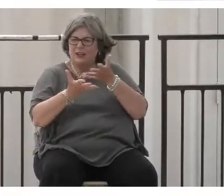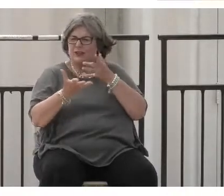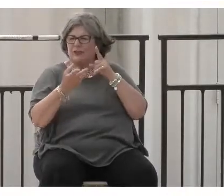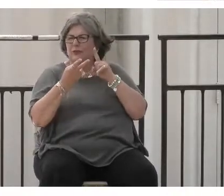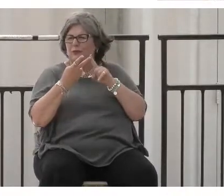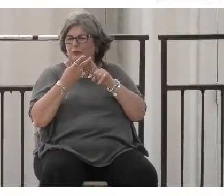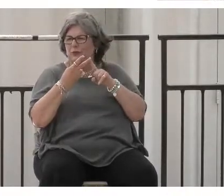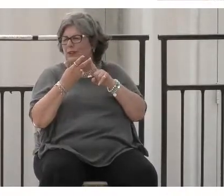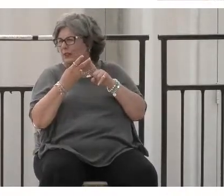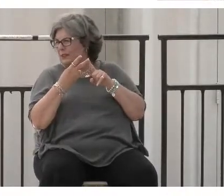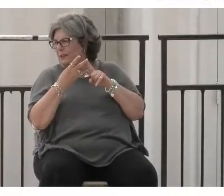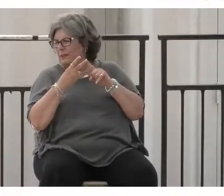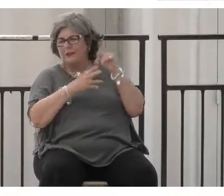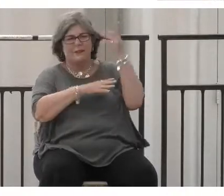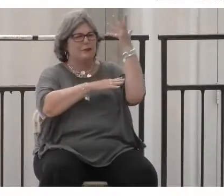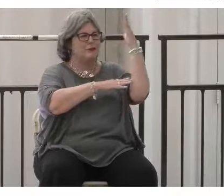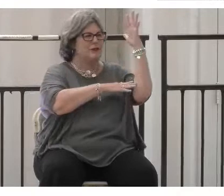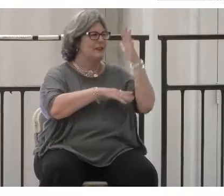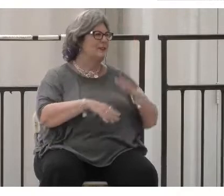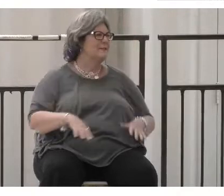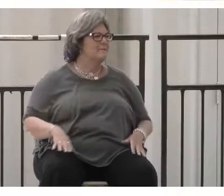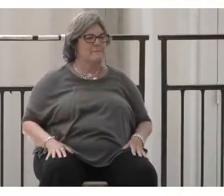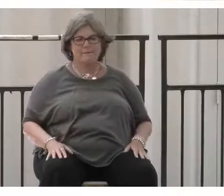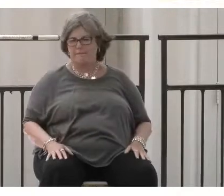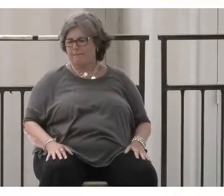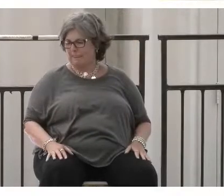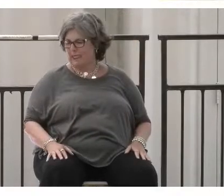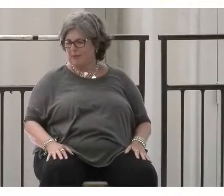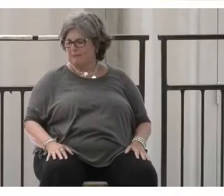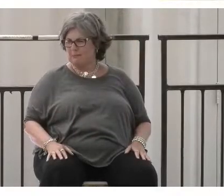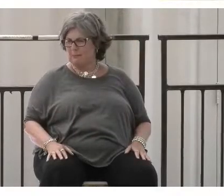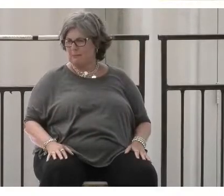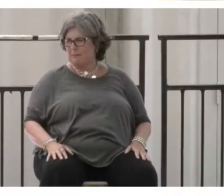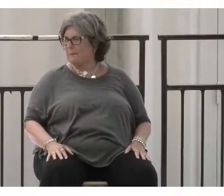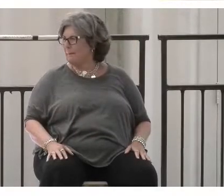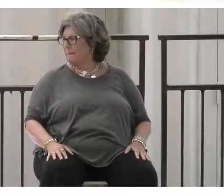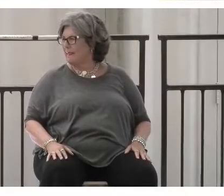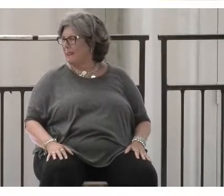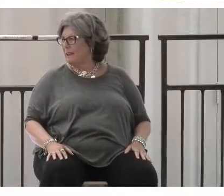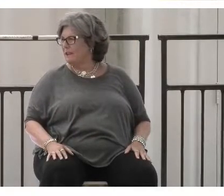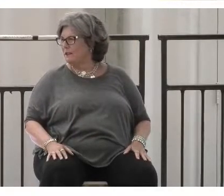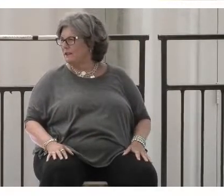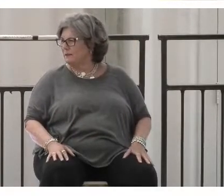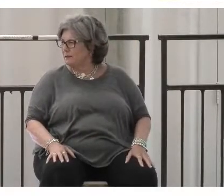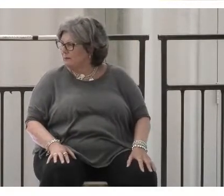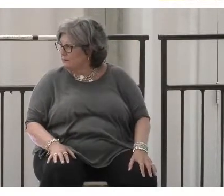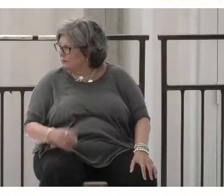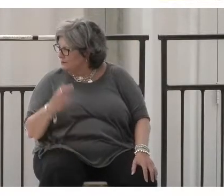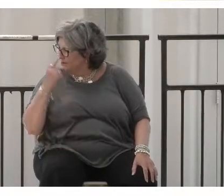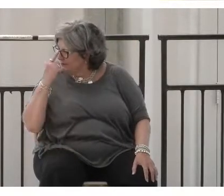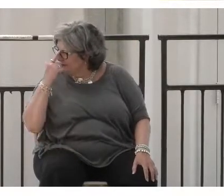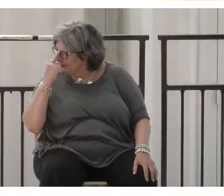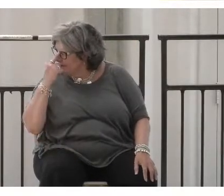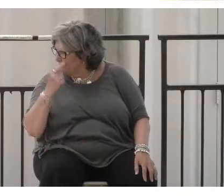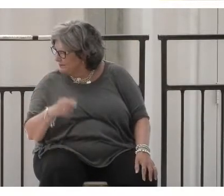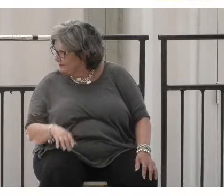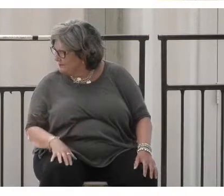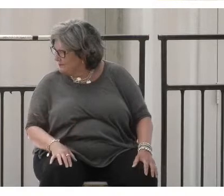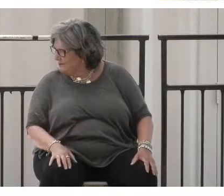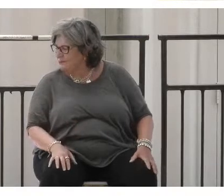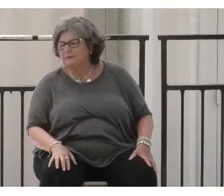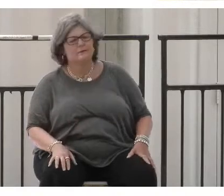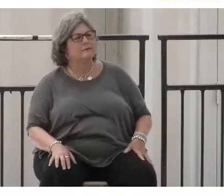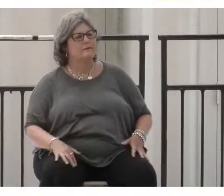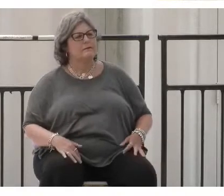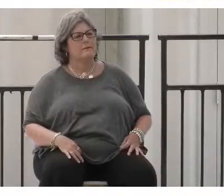the trees. Lina, I don't know if you want to. And just to add to that, the way we represented the sections and the elevation wasn't the traditional way, so we didn't